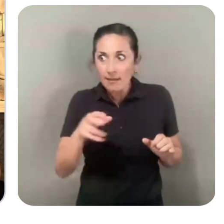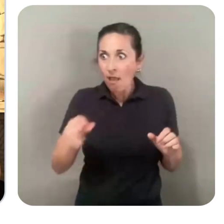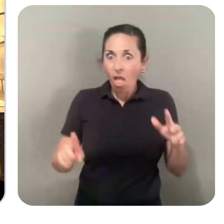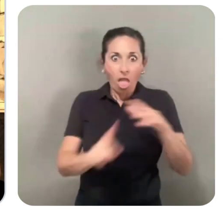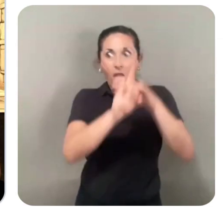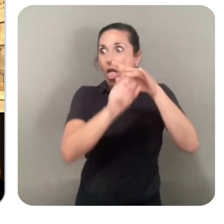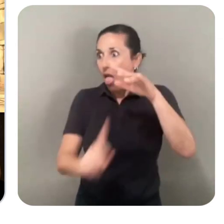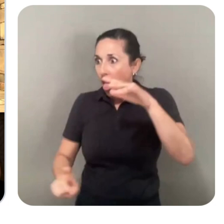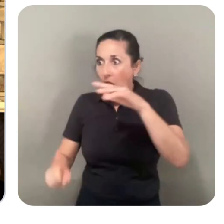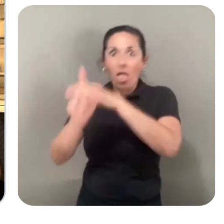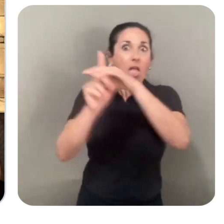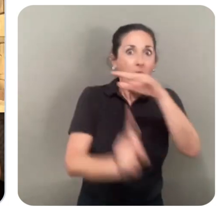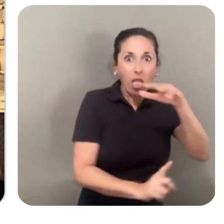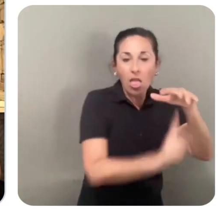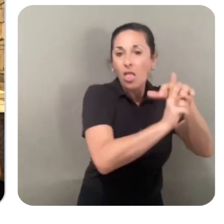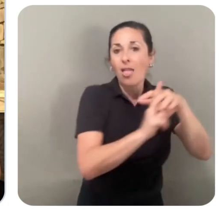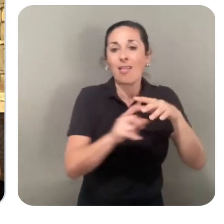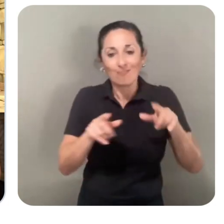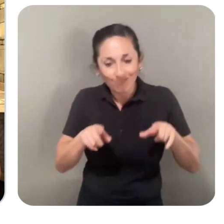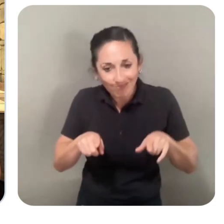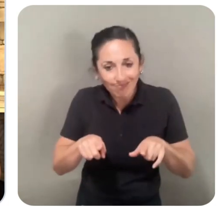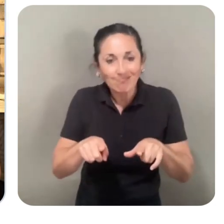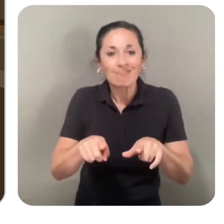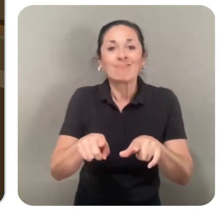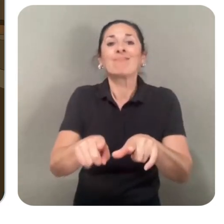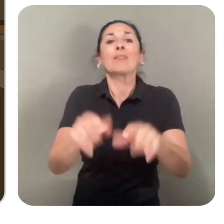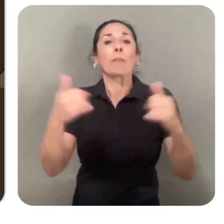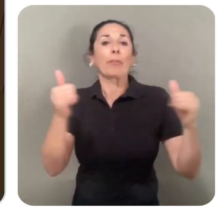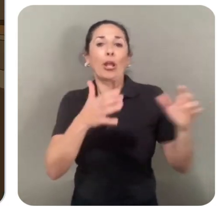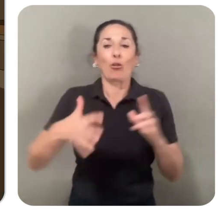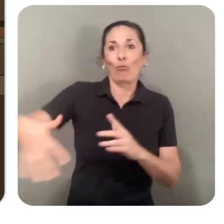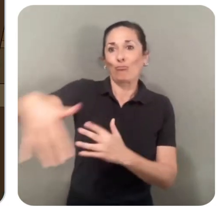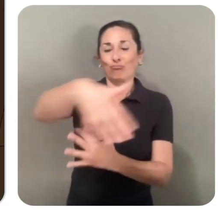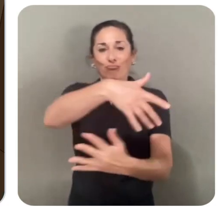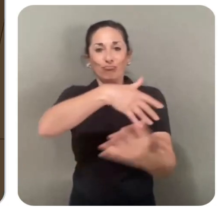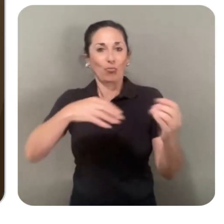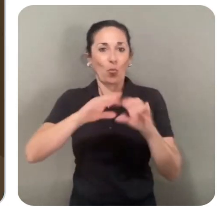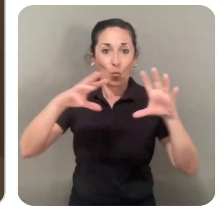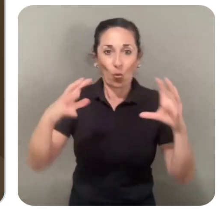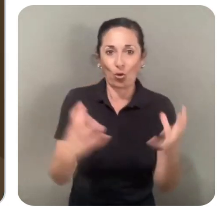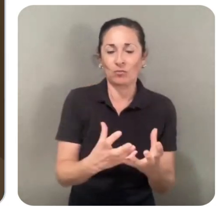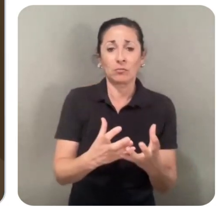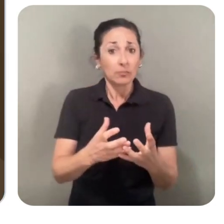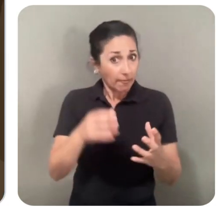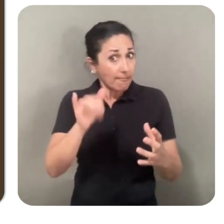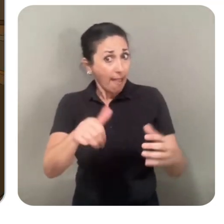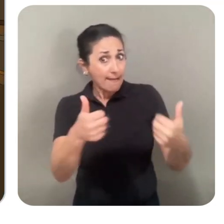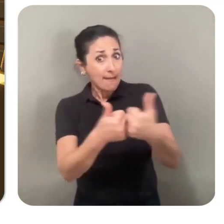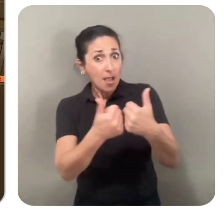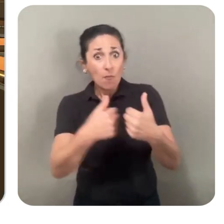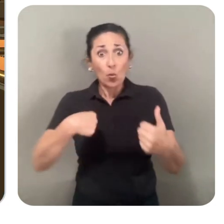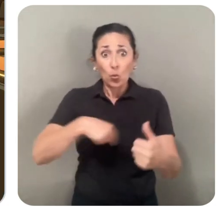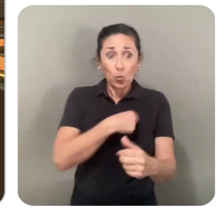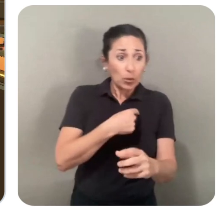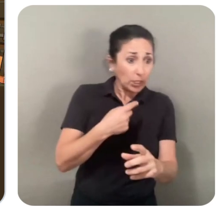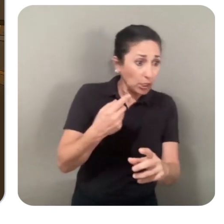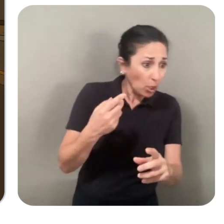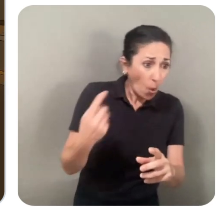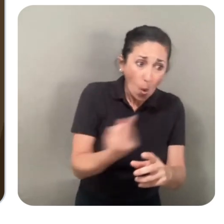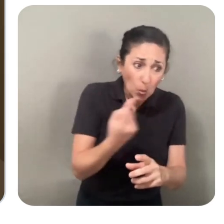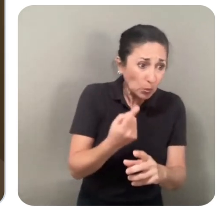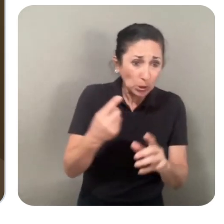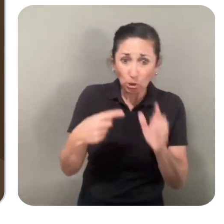in and out of existence as a player moves through the world. In Sweet Surrender, we only ever render the room you are currently